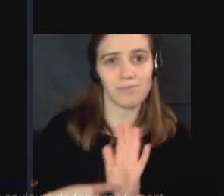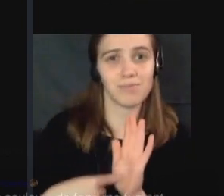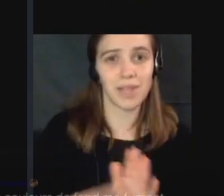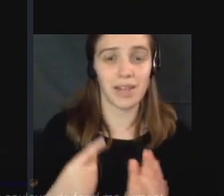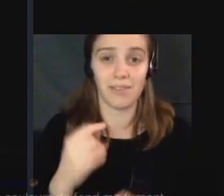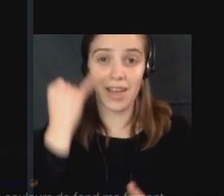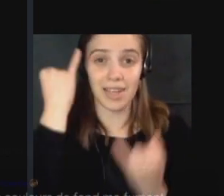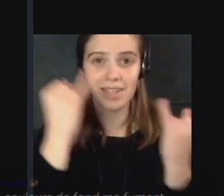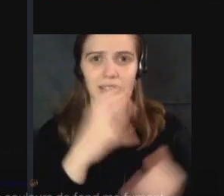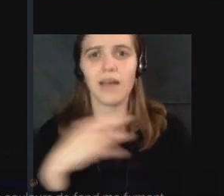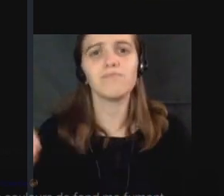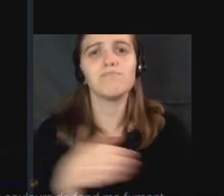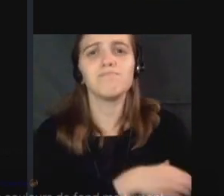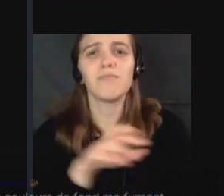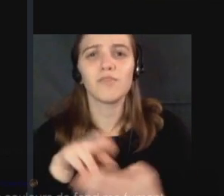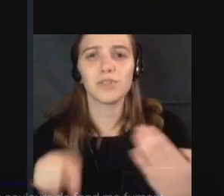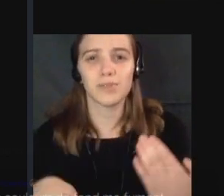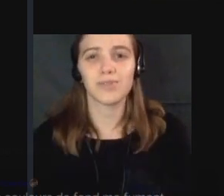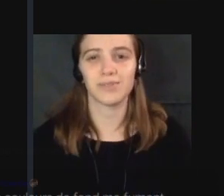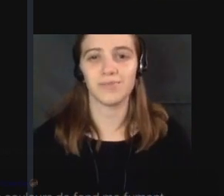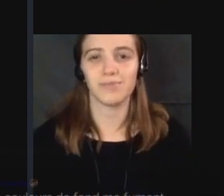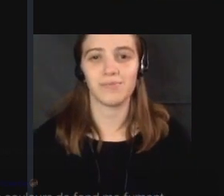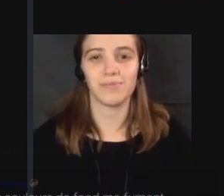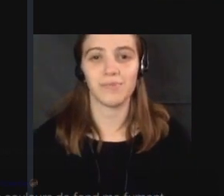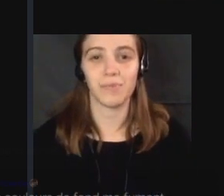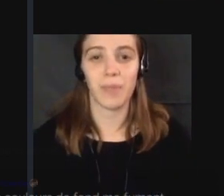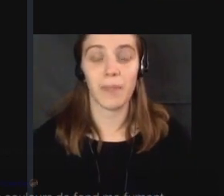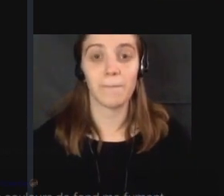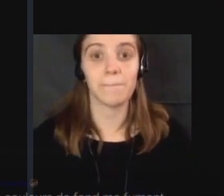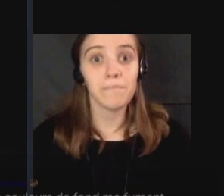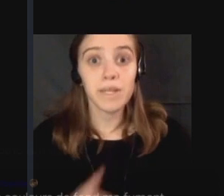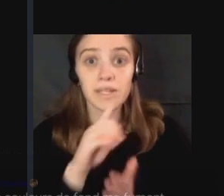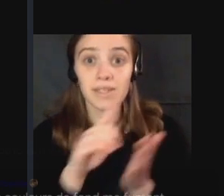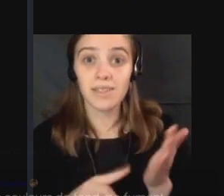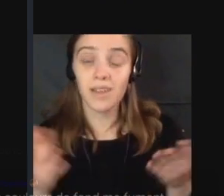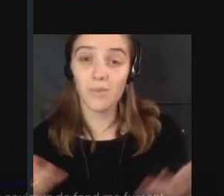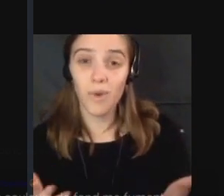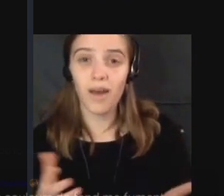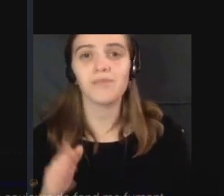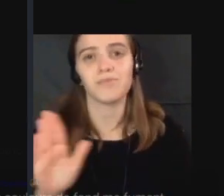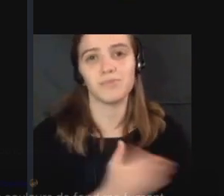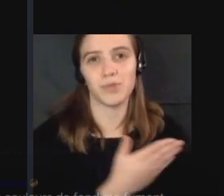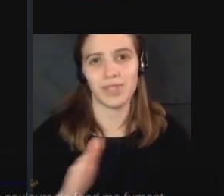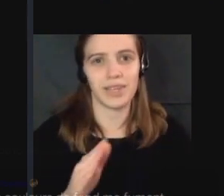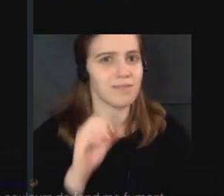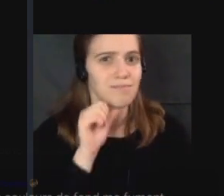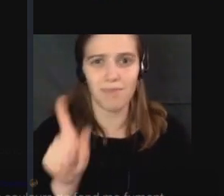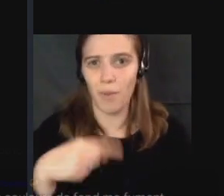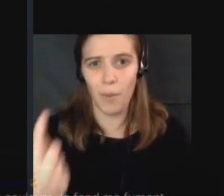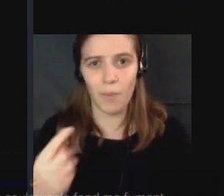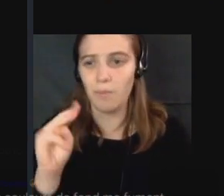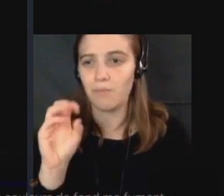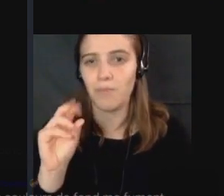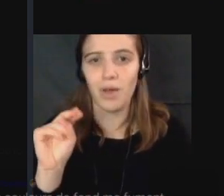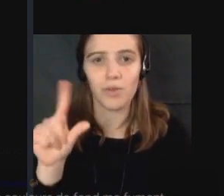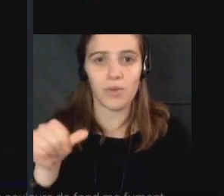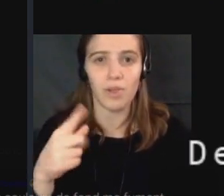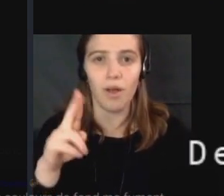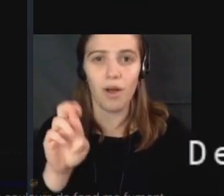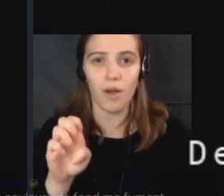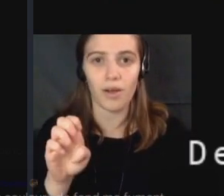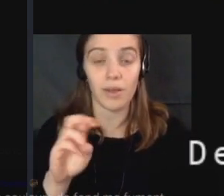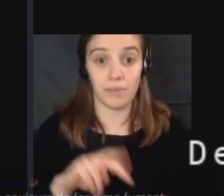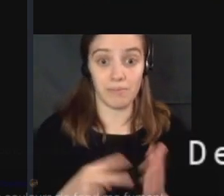outcomes. Design is music, not monologue. Il a pas It's mis plein ensemble, écran, c'est pour pouvoir switcher. not a regarde.